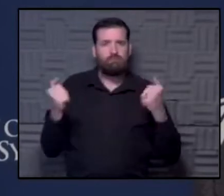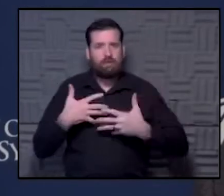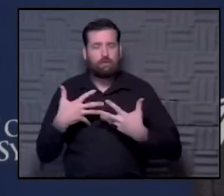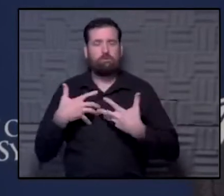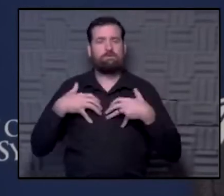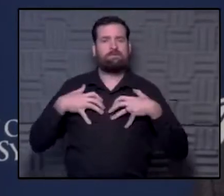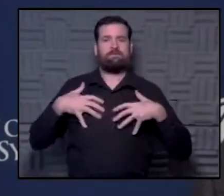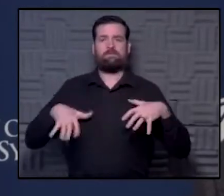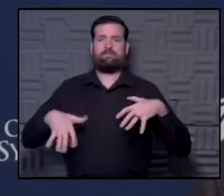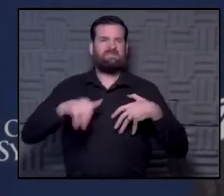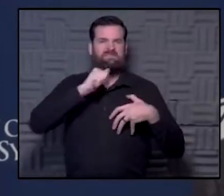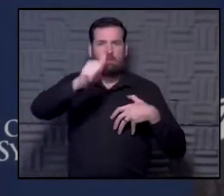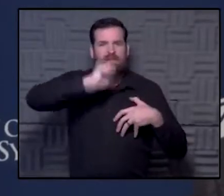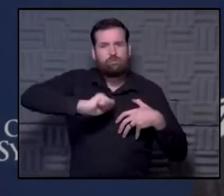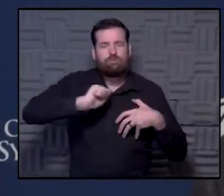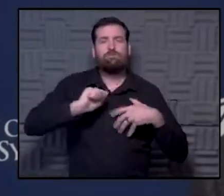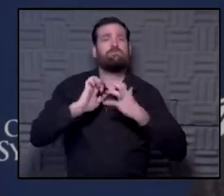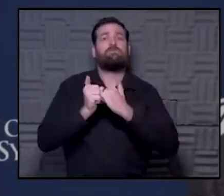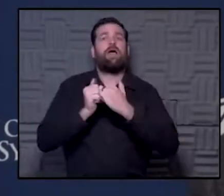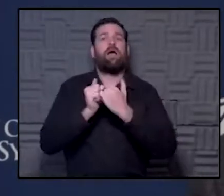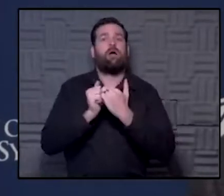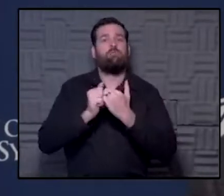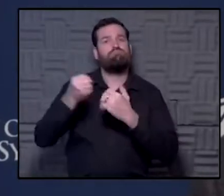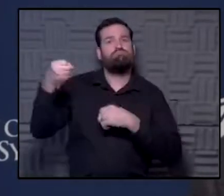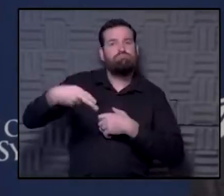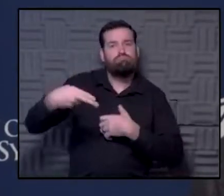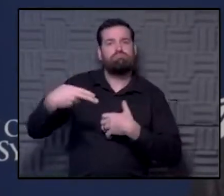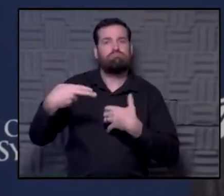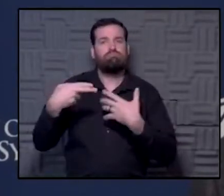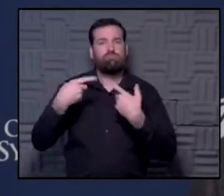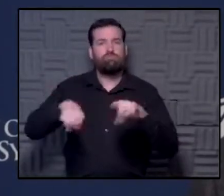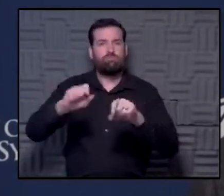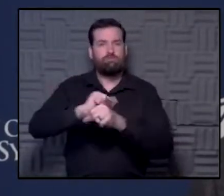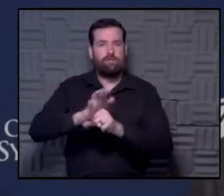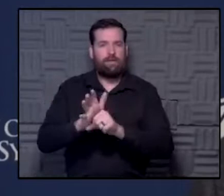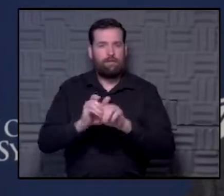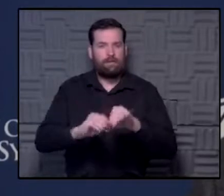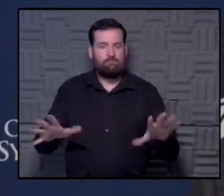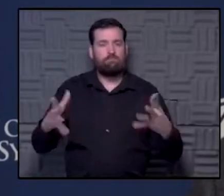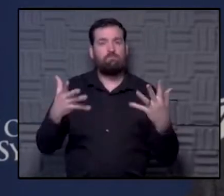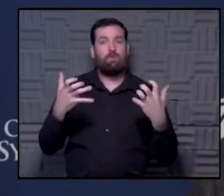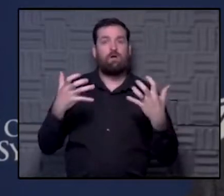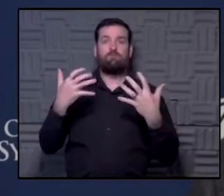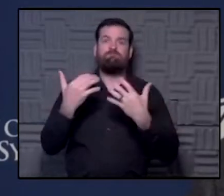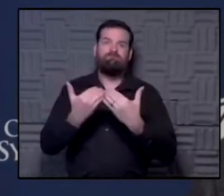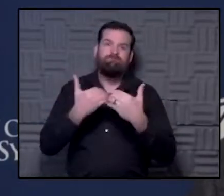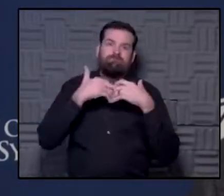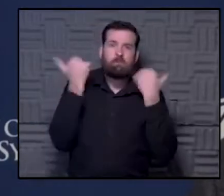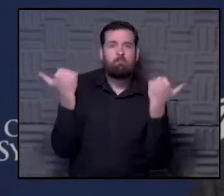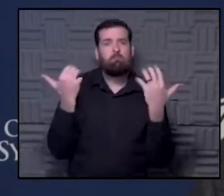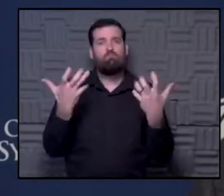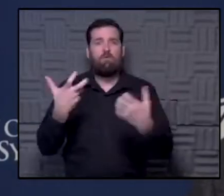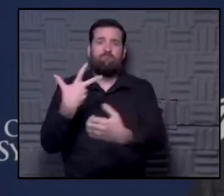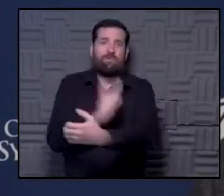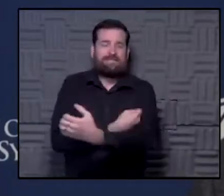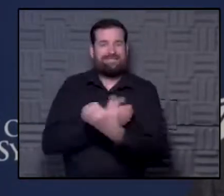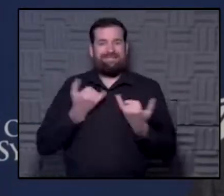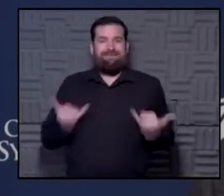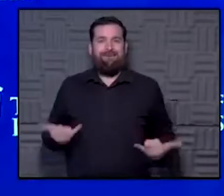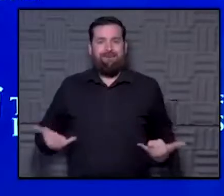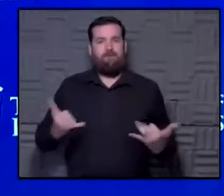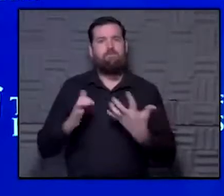the impatience we're all having around the pandemic and wanting it to be over and to get vaccinated right